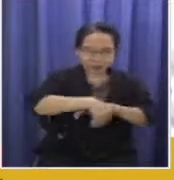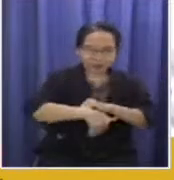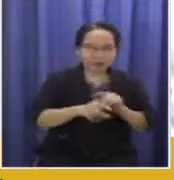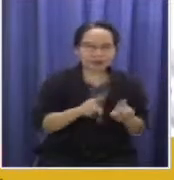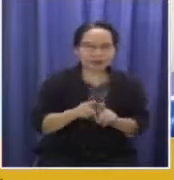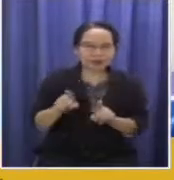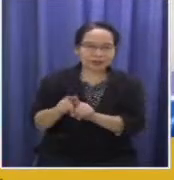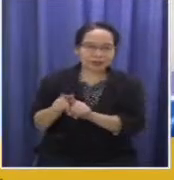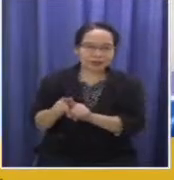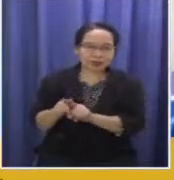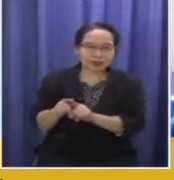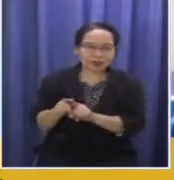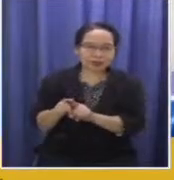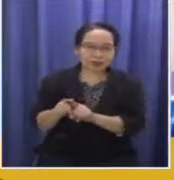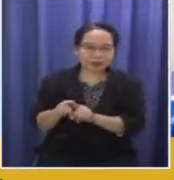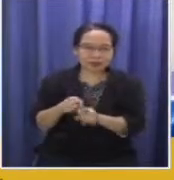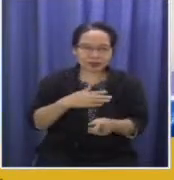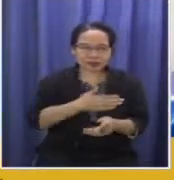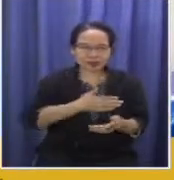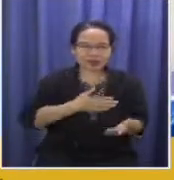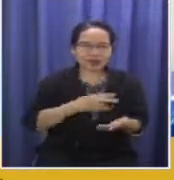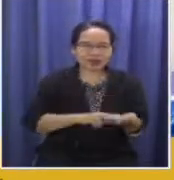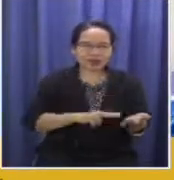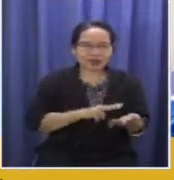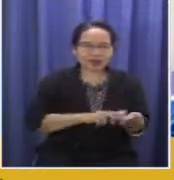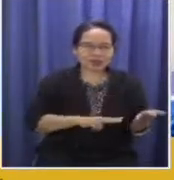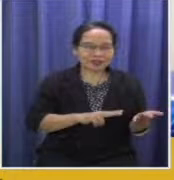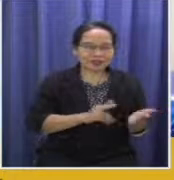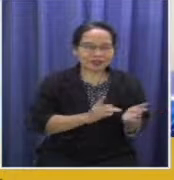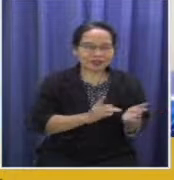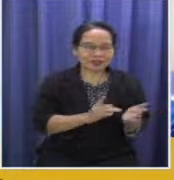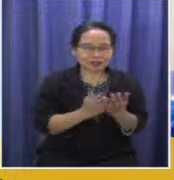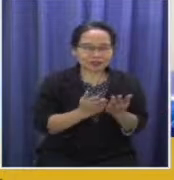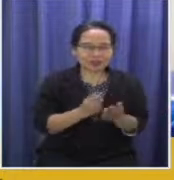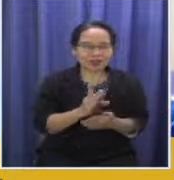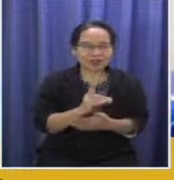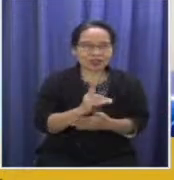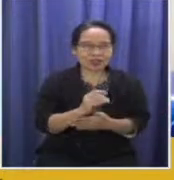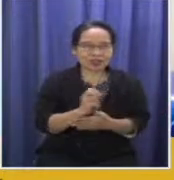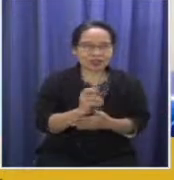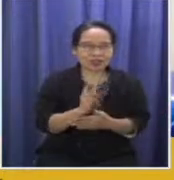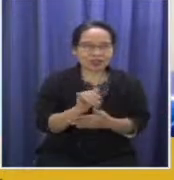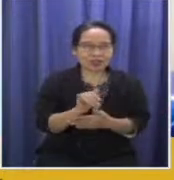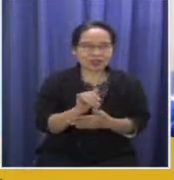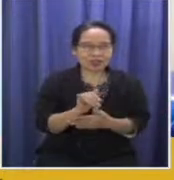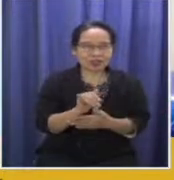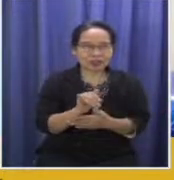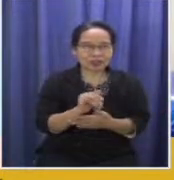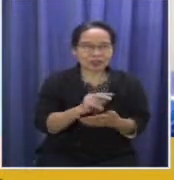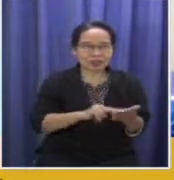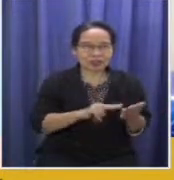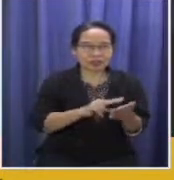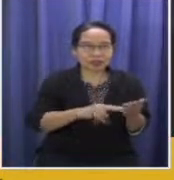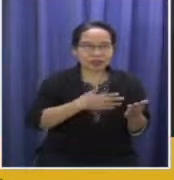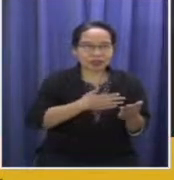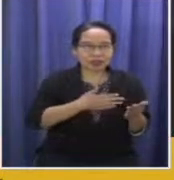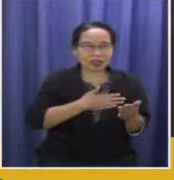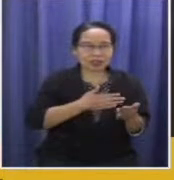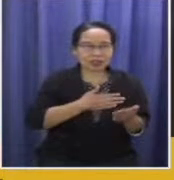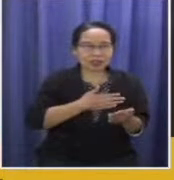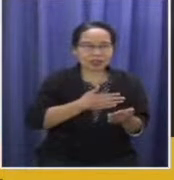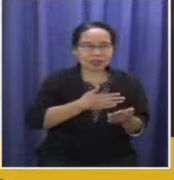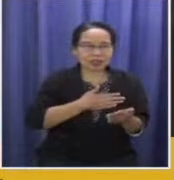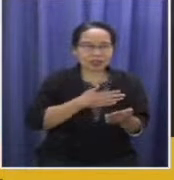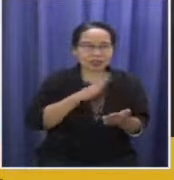nights also. Let us read. In the book of Deuteronomy, let us read, Brother Daniel. That